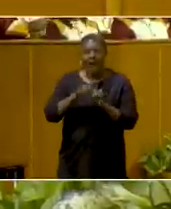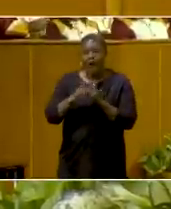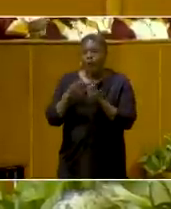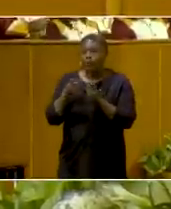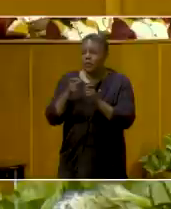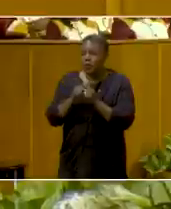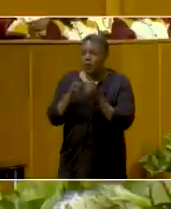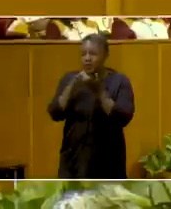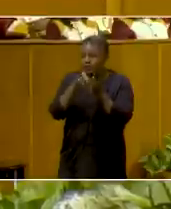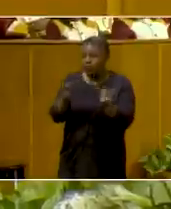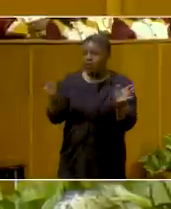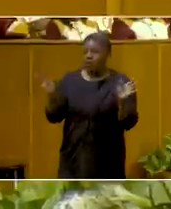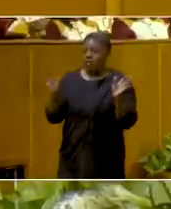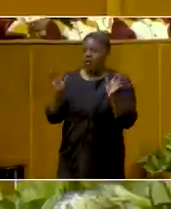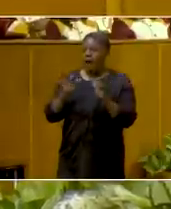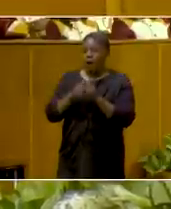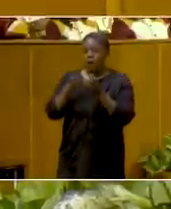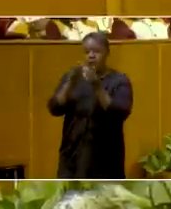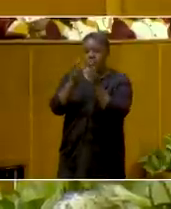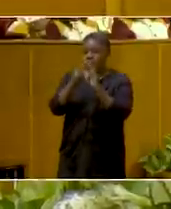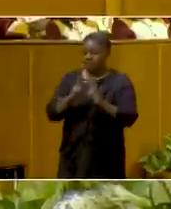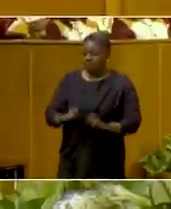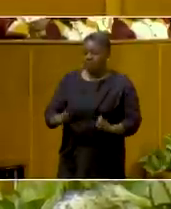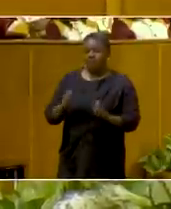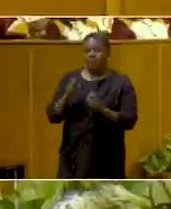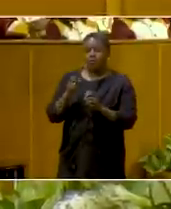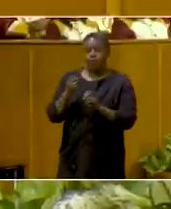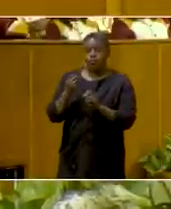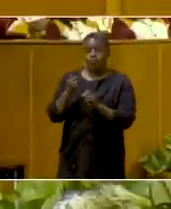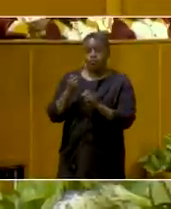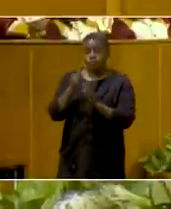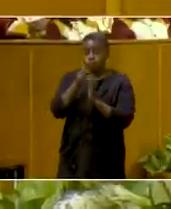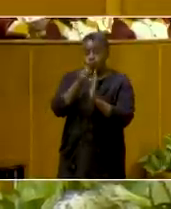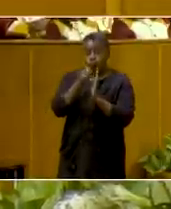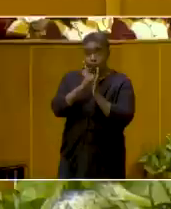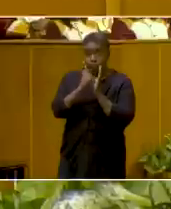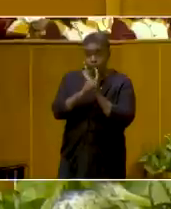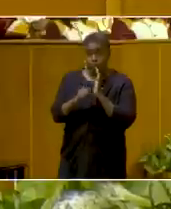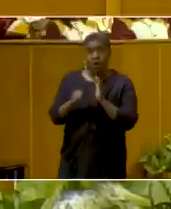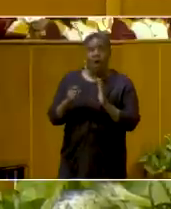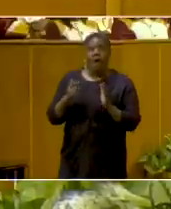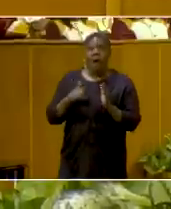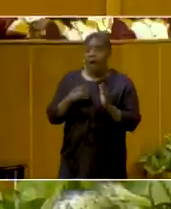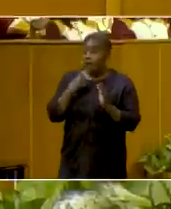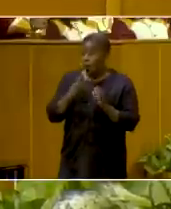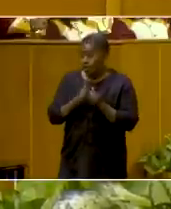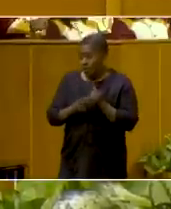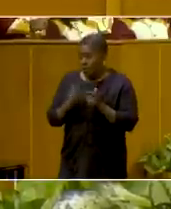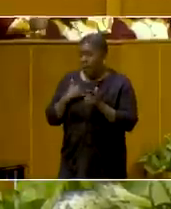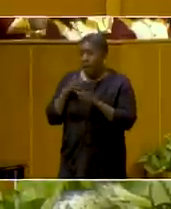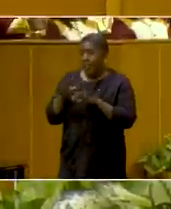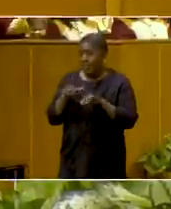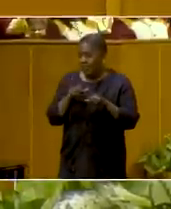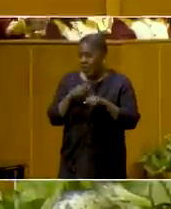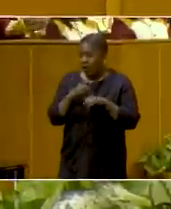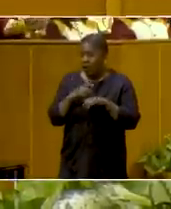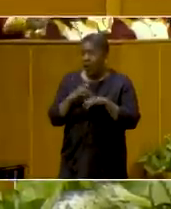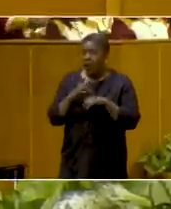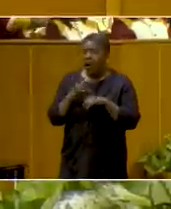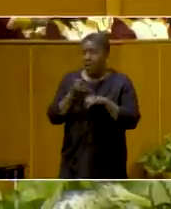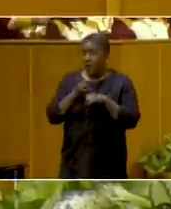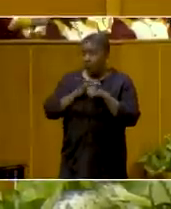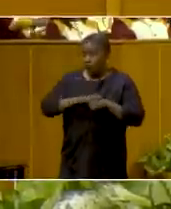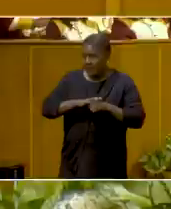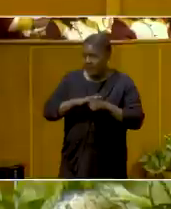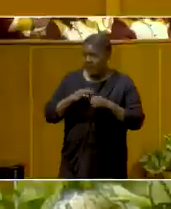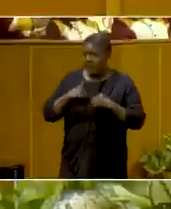overall. When Bible study was over, I indicated to everyone, listen, I've got a paper to write, I'm leaving, I'm a little bit stressed, I'm